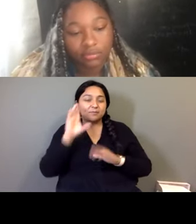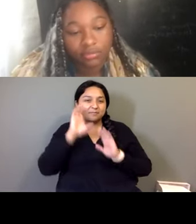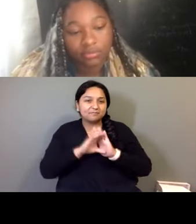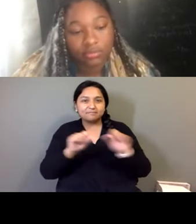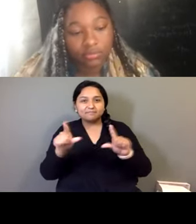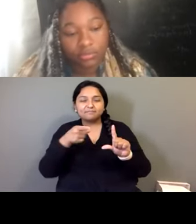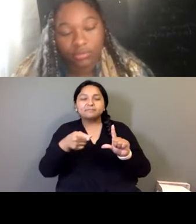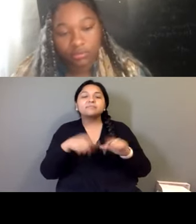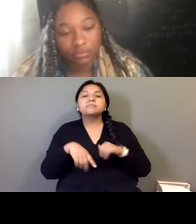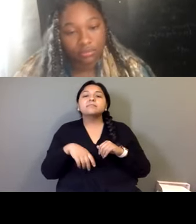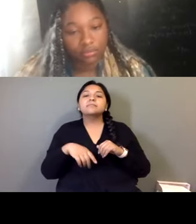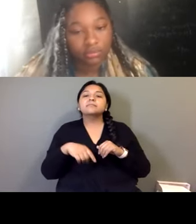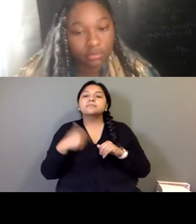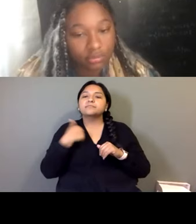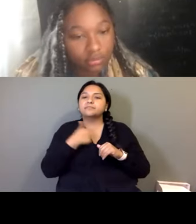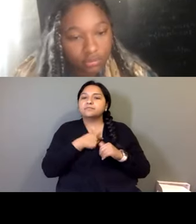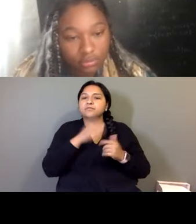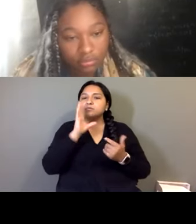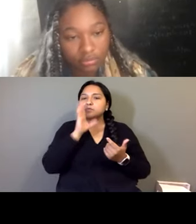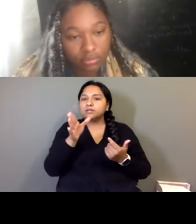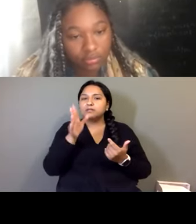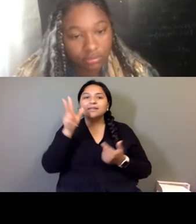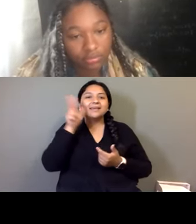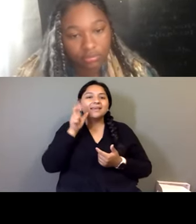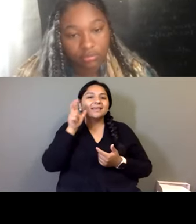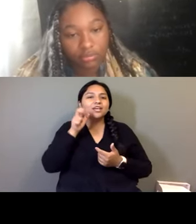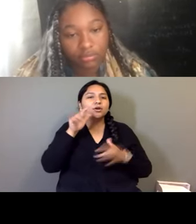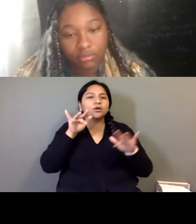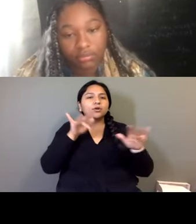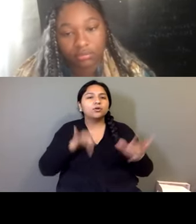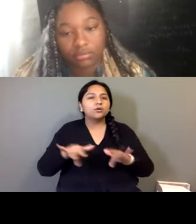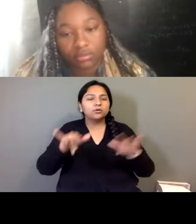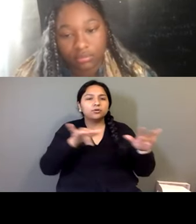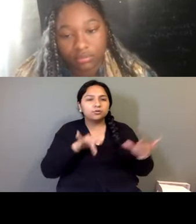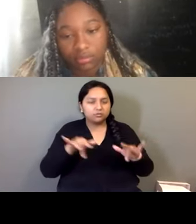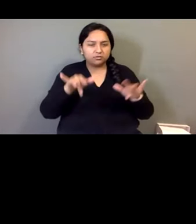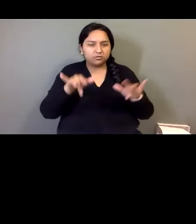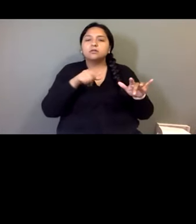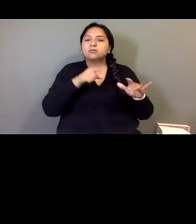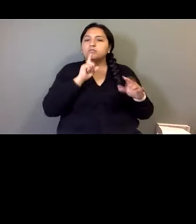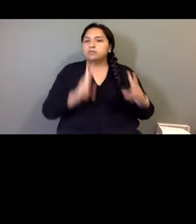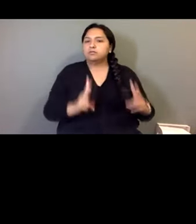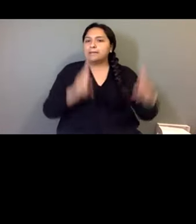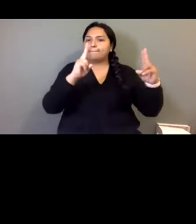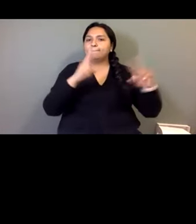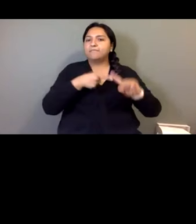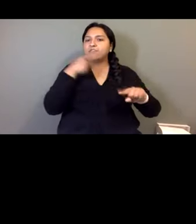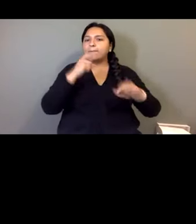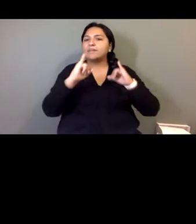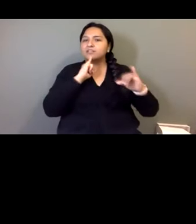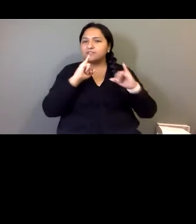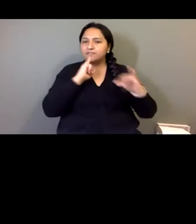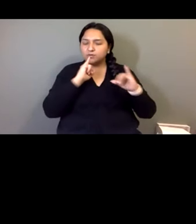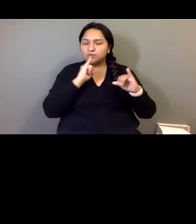hear some of an audio, a piece of a longer interview that Summer